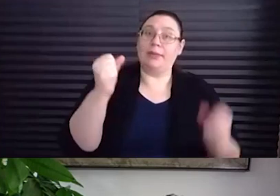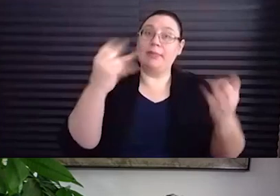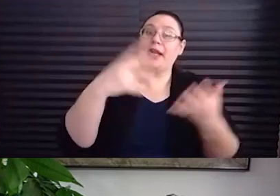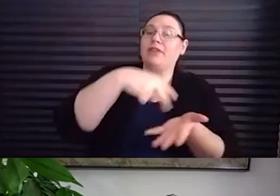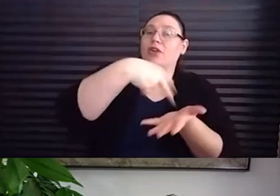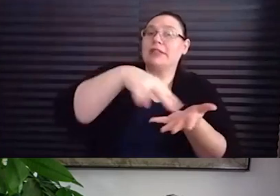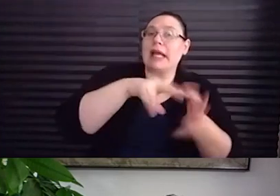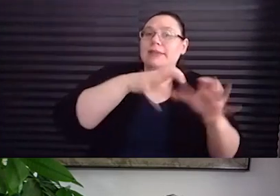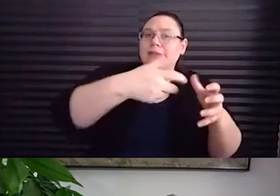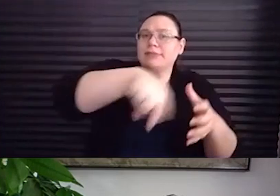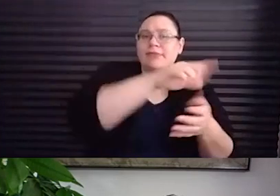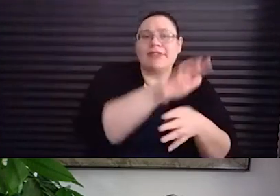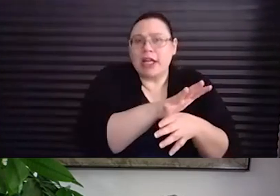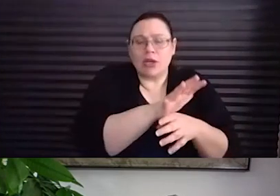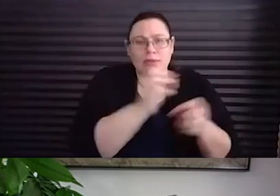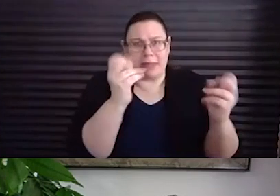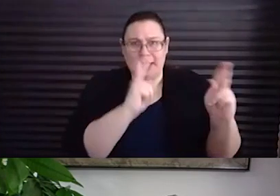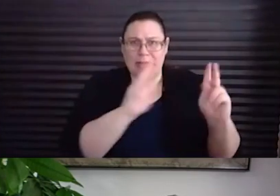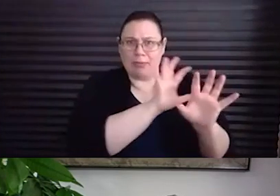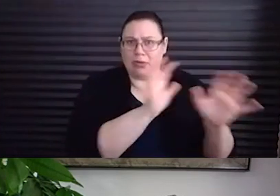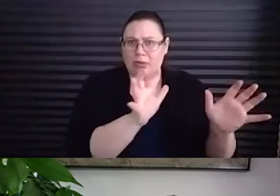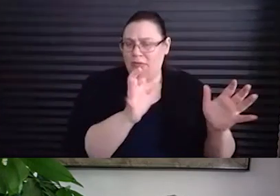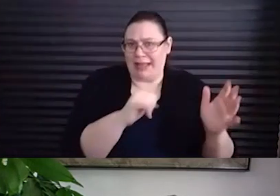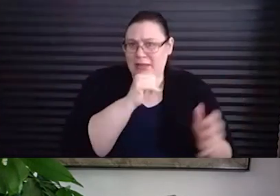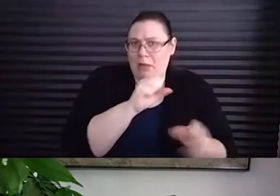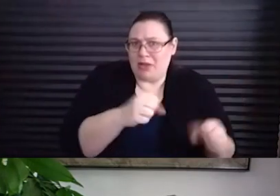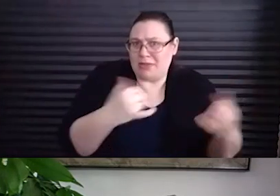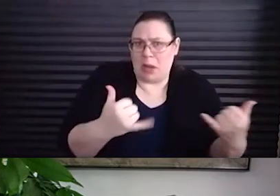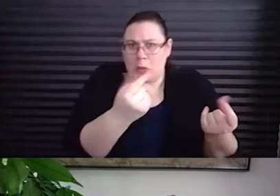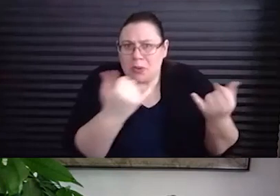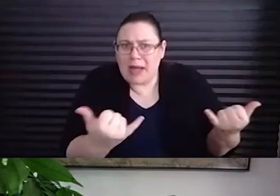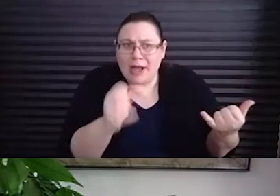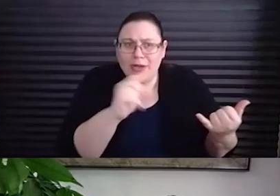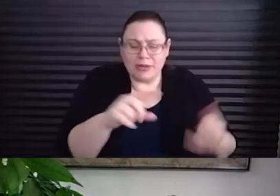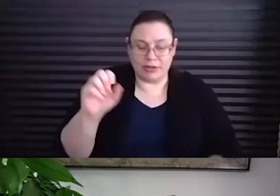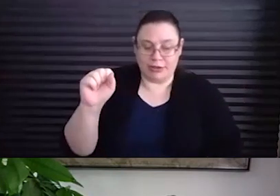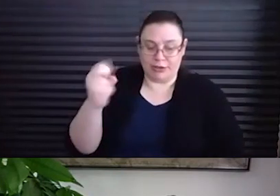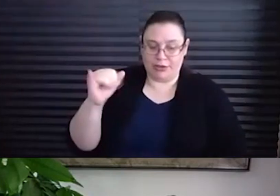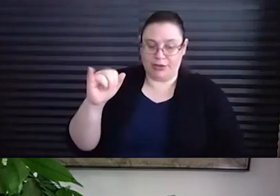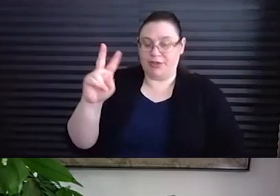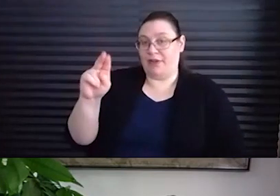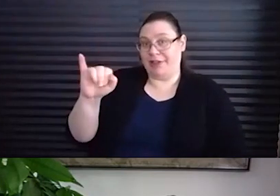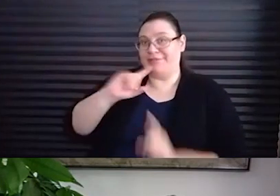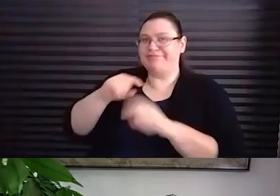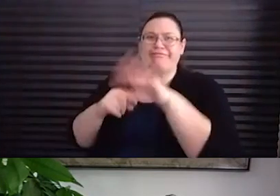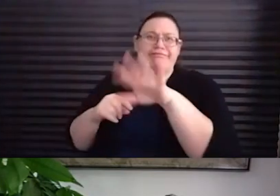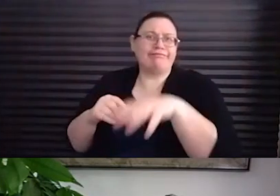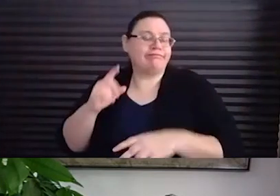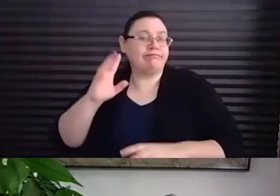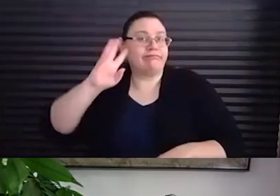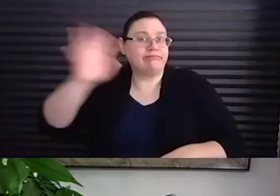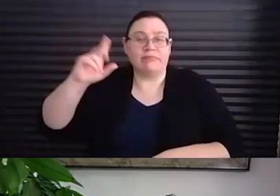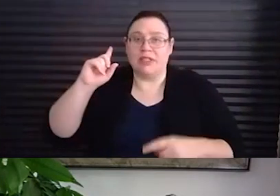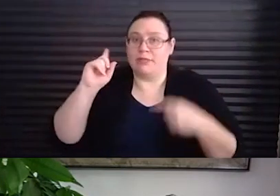have you been adjusting to a world where that's not quite possible? Oh man, it has been so crazy,